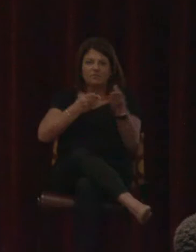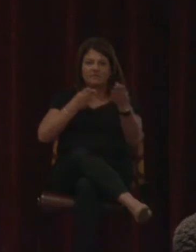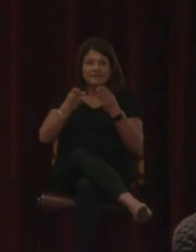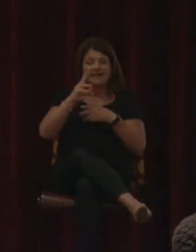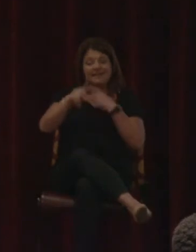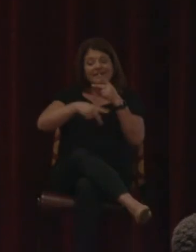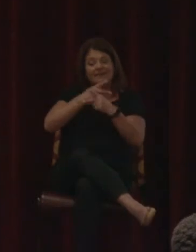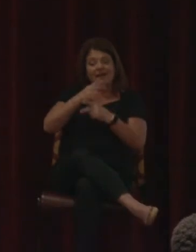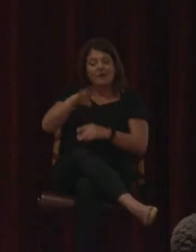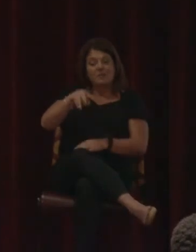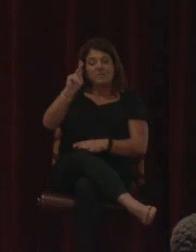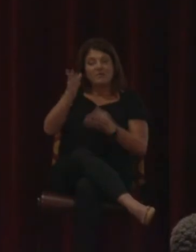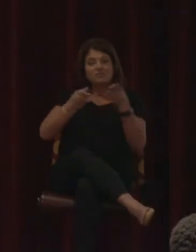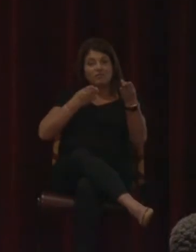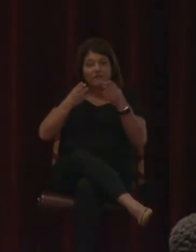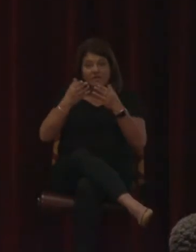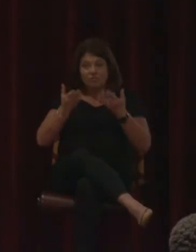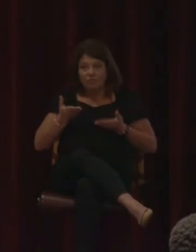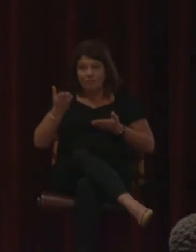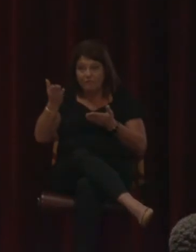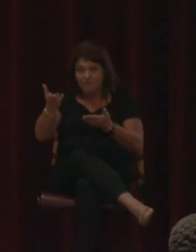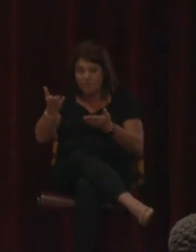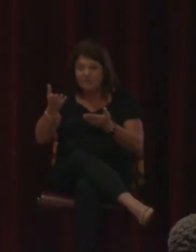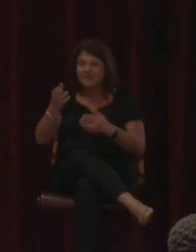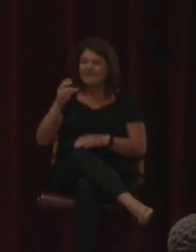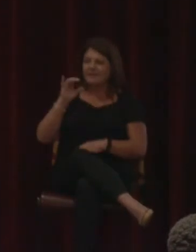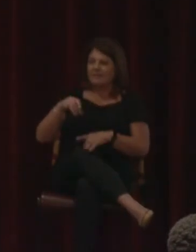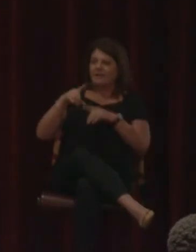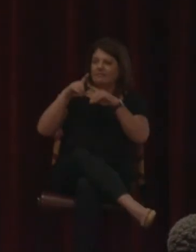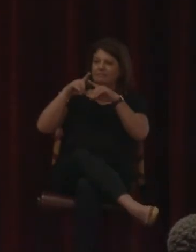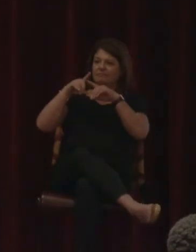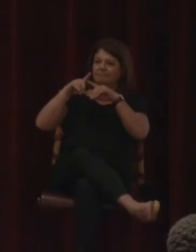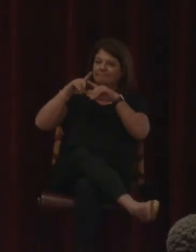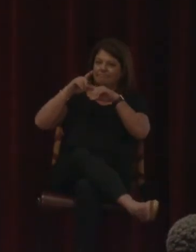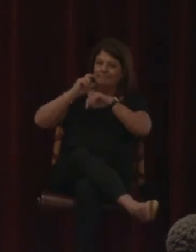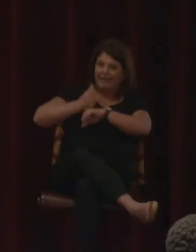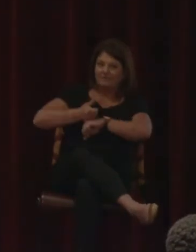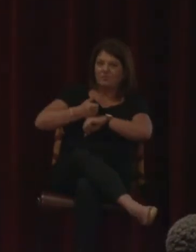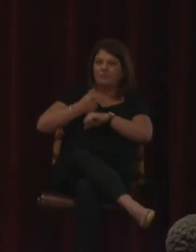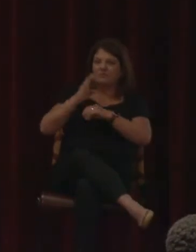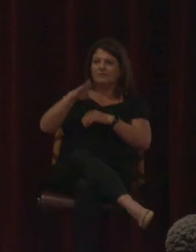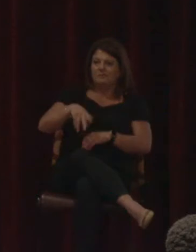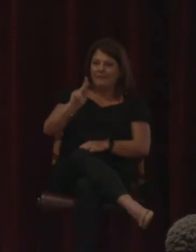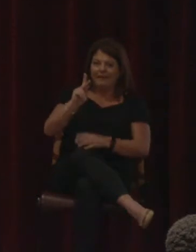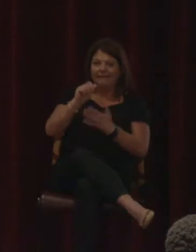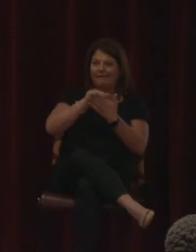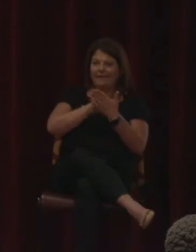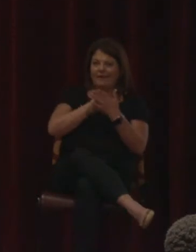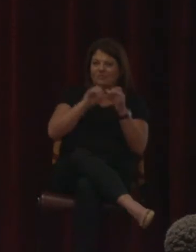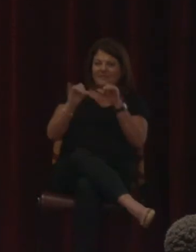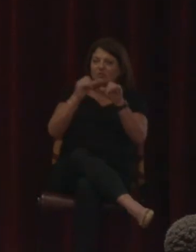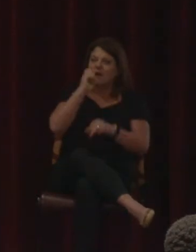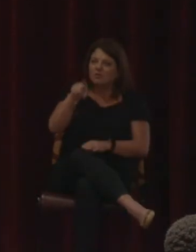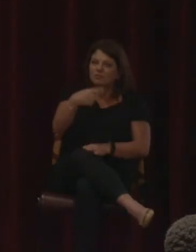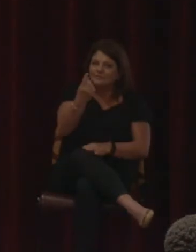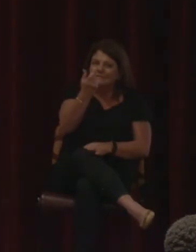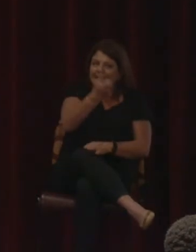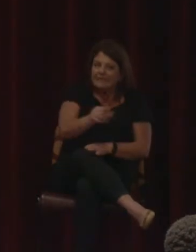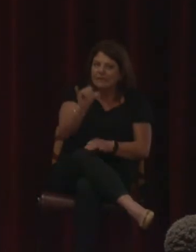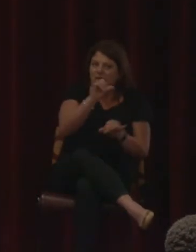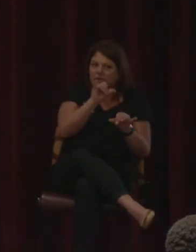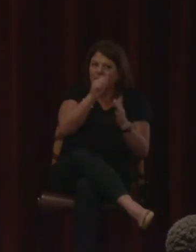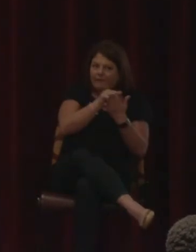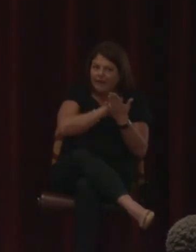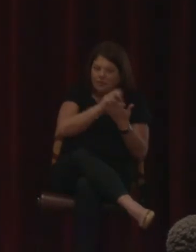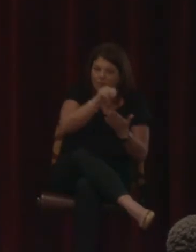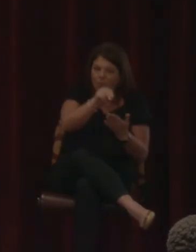that are offered are those based on bank account standards. So it's just not any accounts, but these are accounts